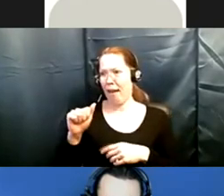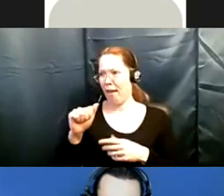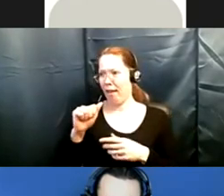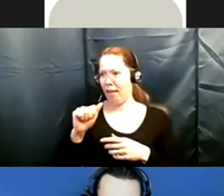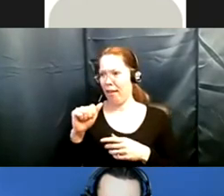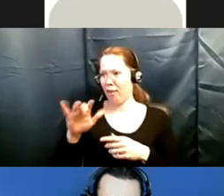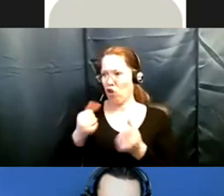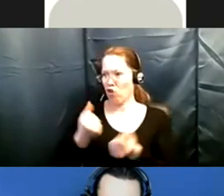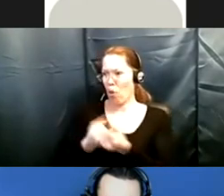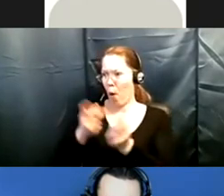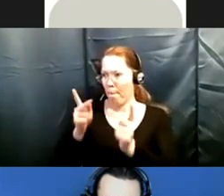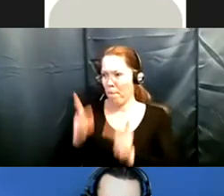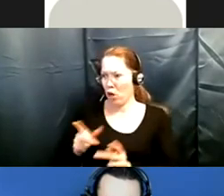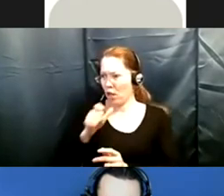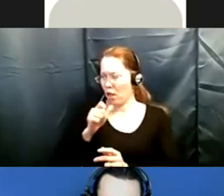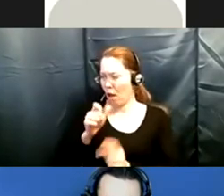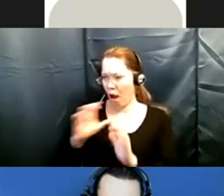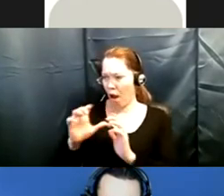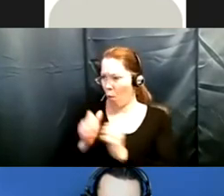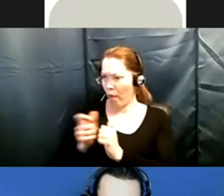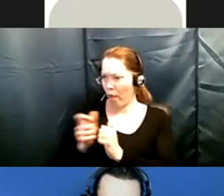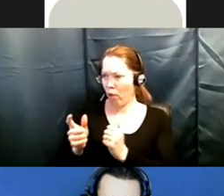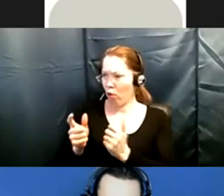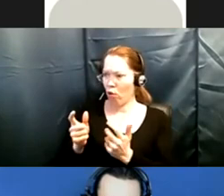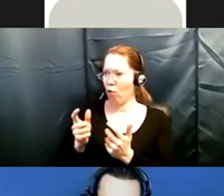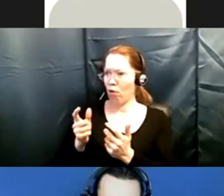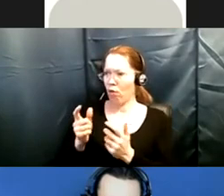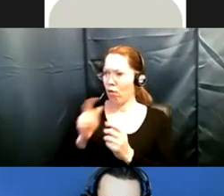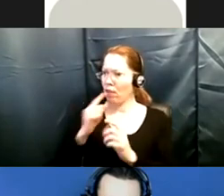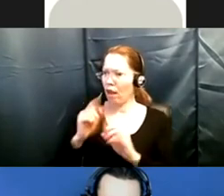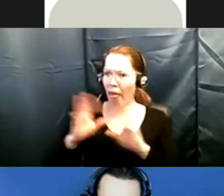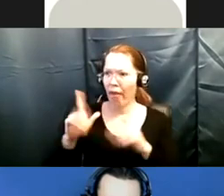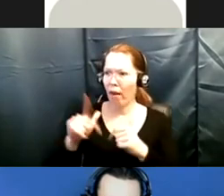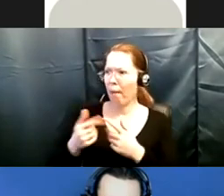you as a preferred solution? Okay.